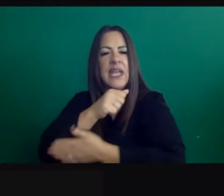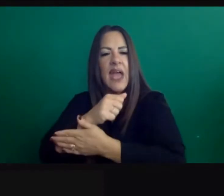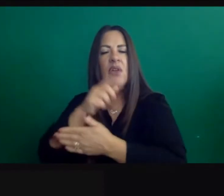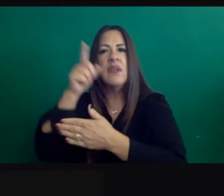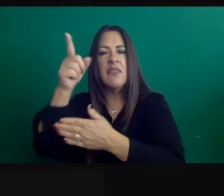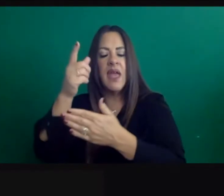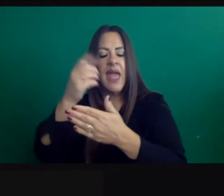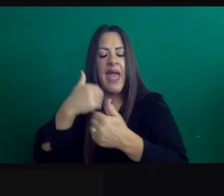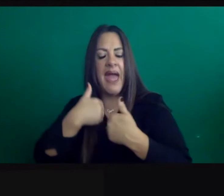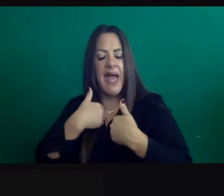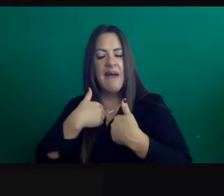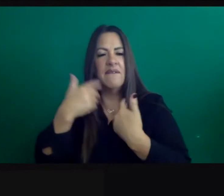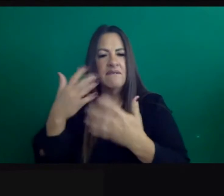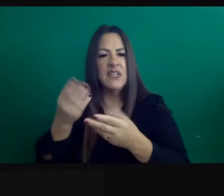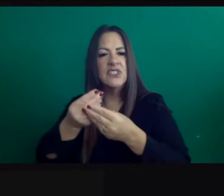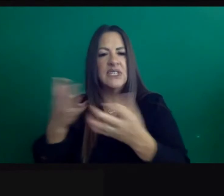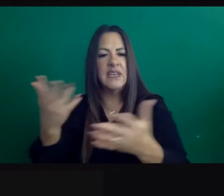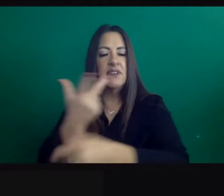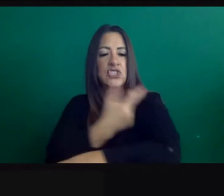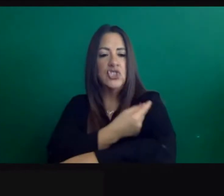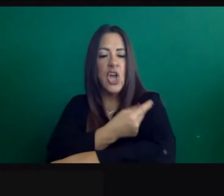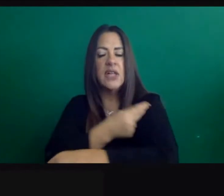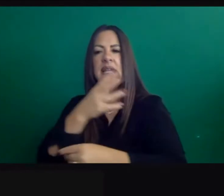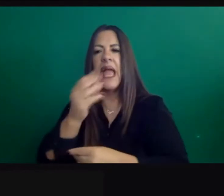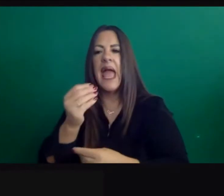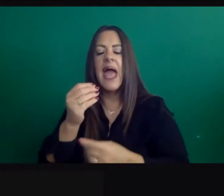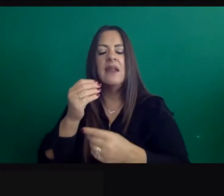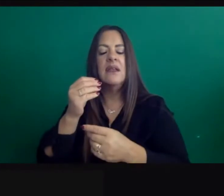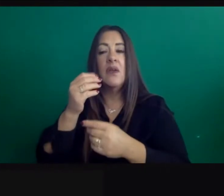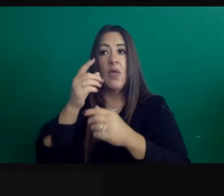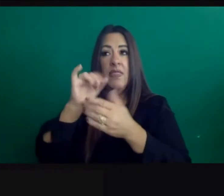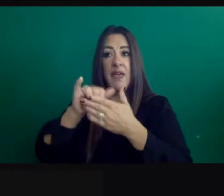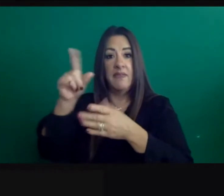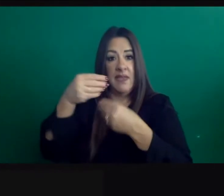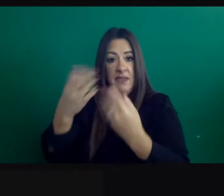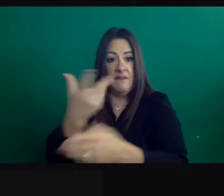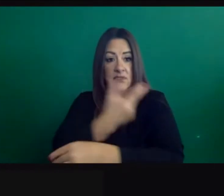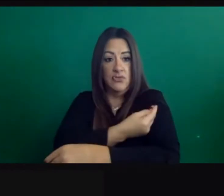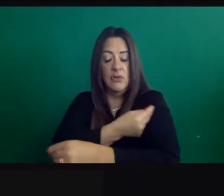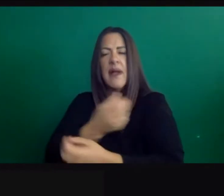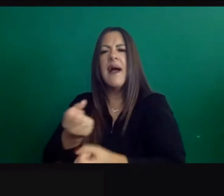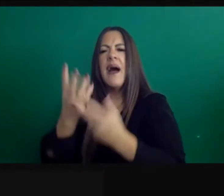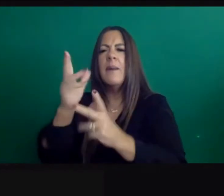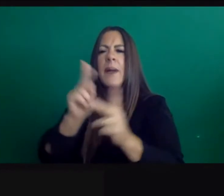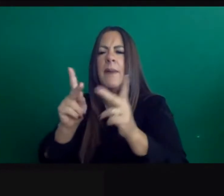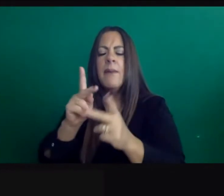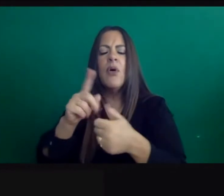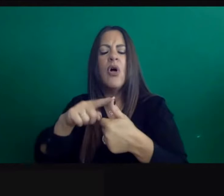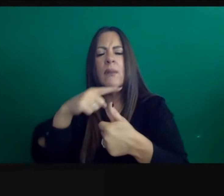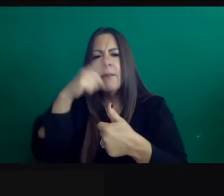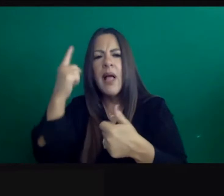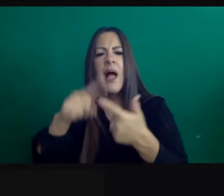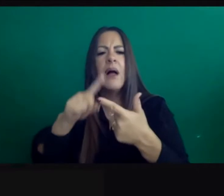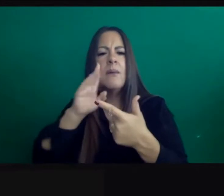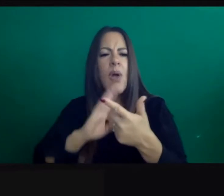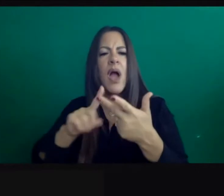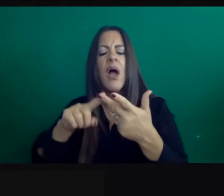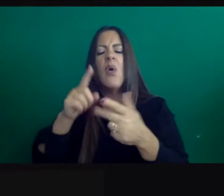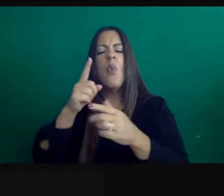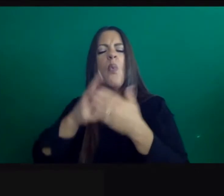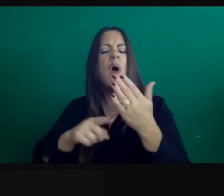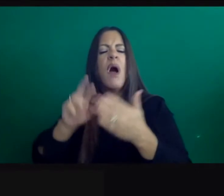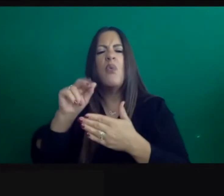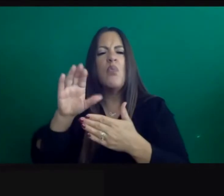or age, et cetera? And then the other one on that category is, a lot of counties say they